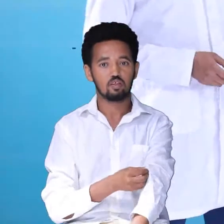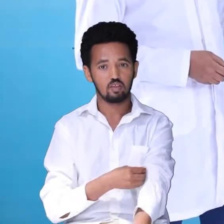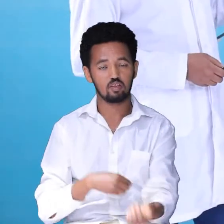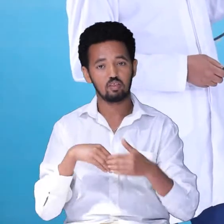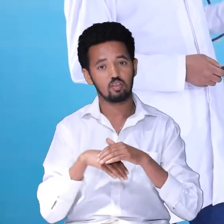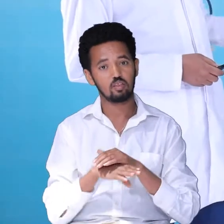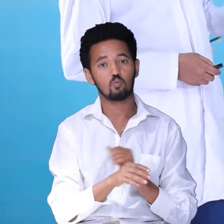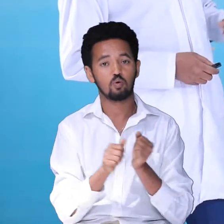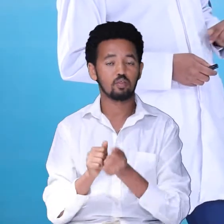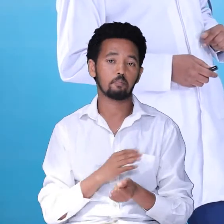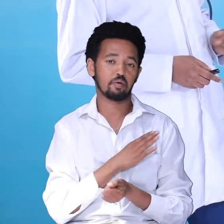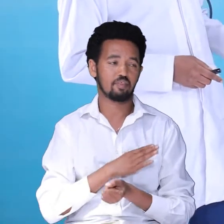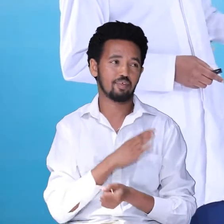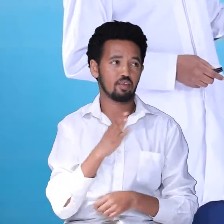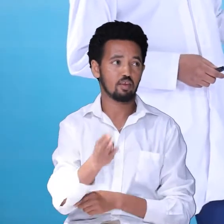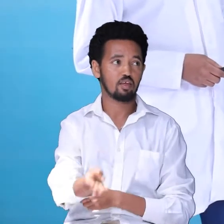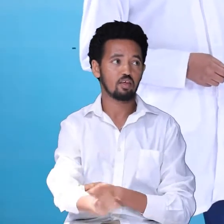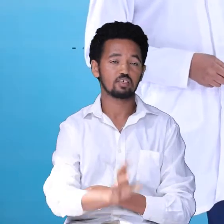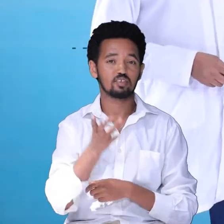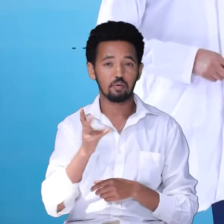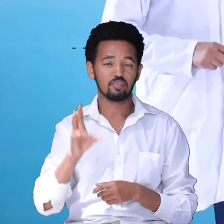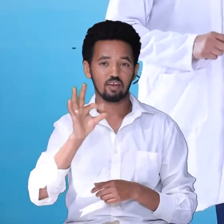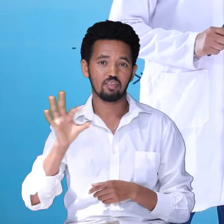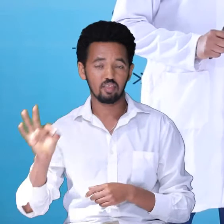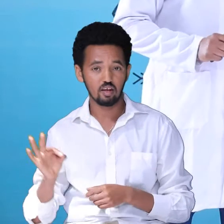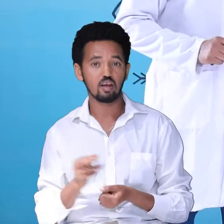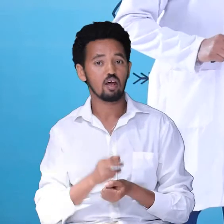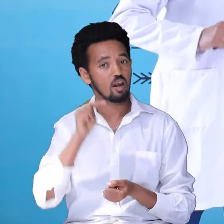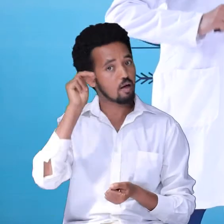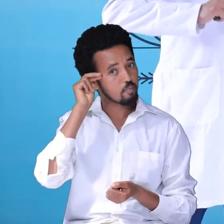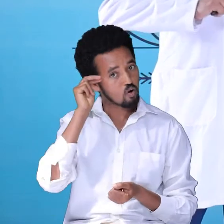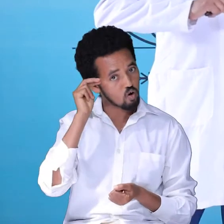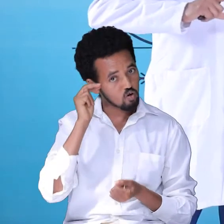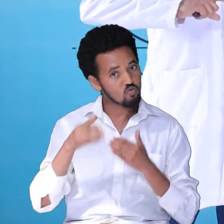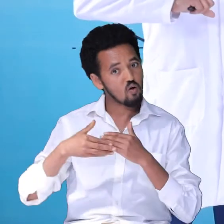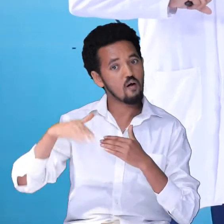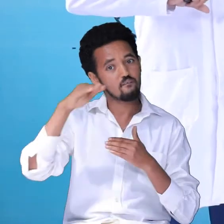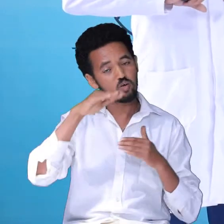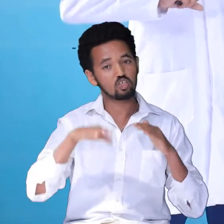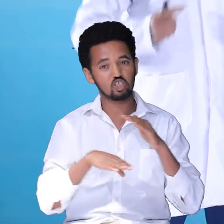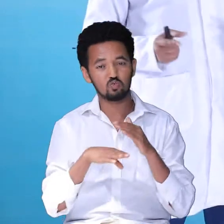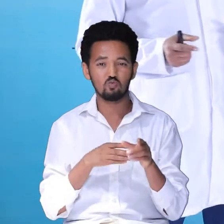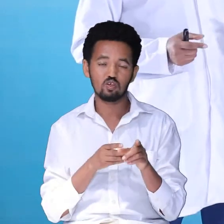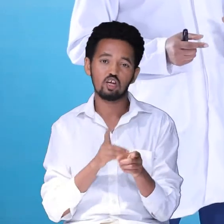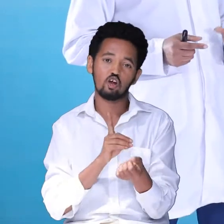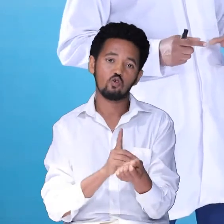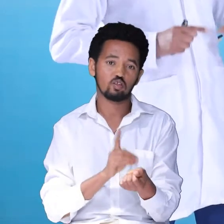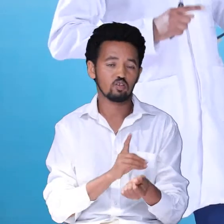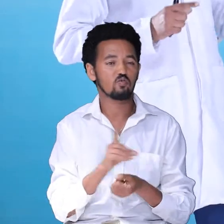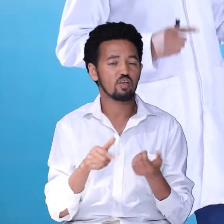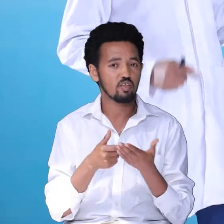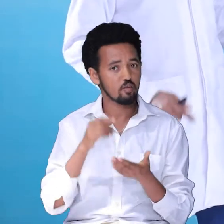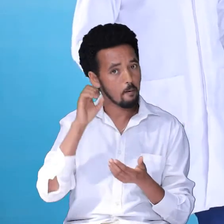Britain. In 1799, Napoleon overthrew the Directory and